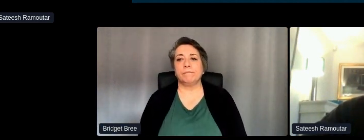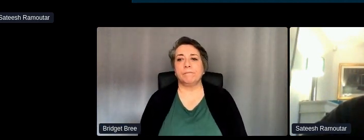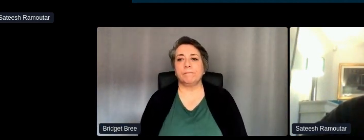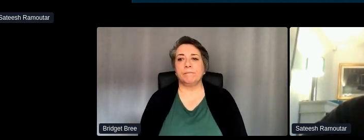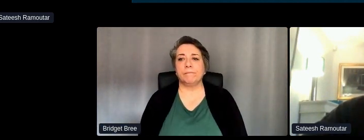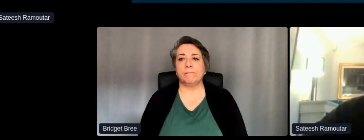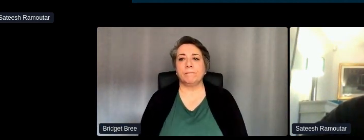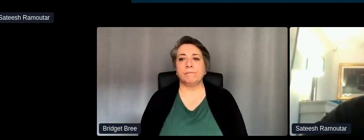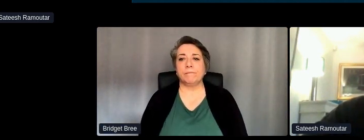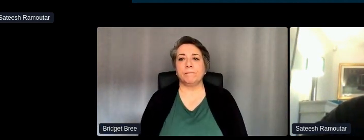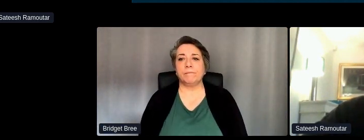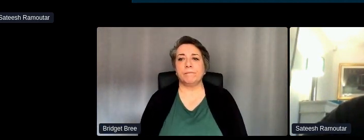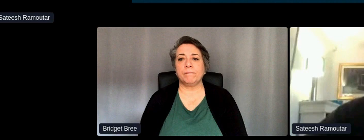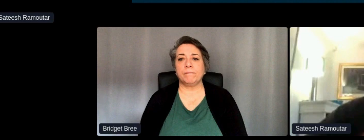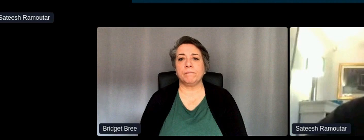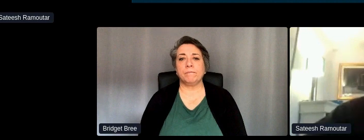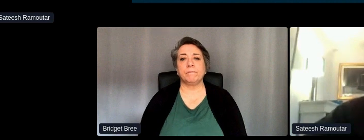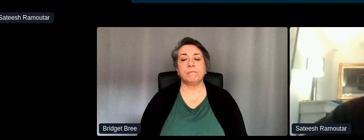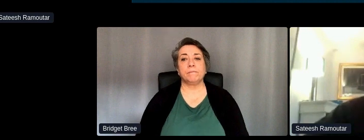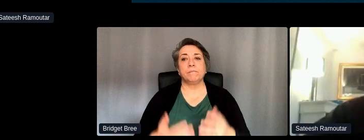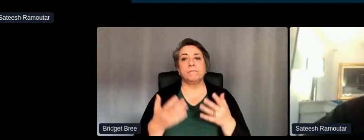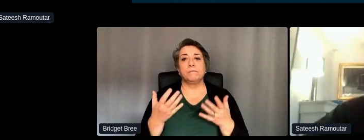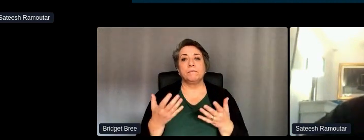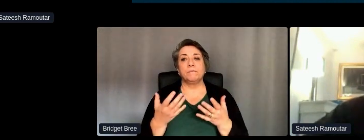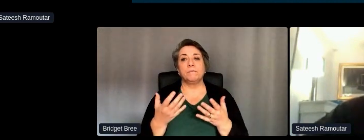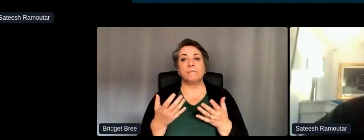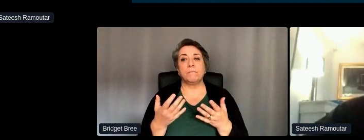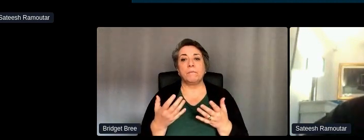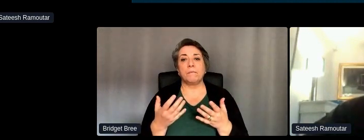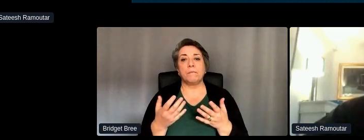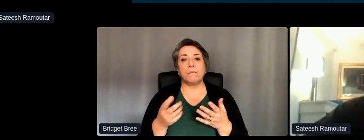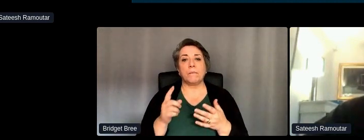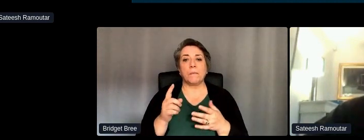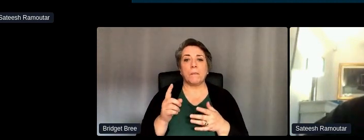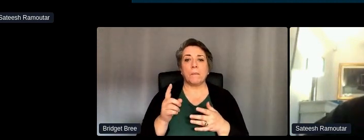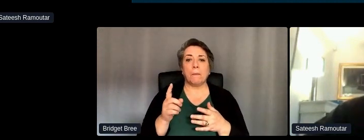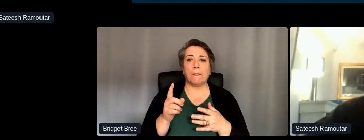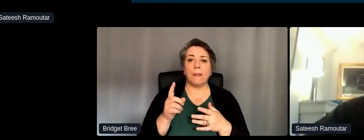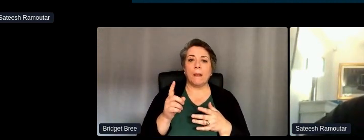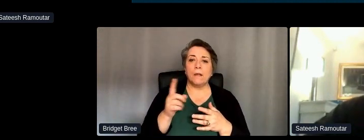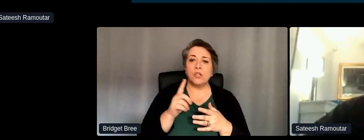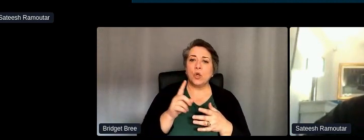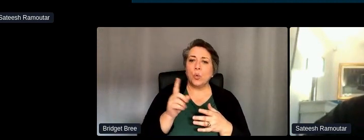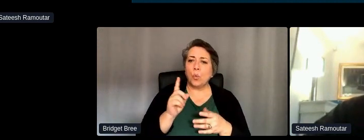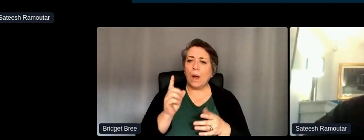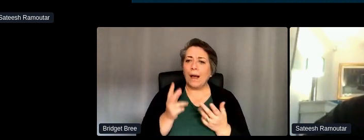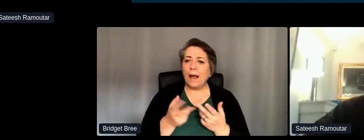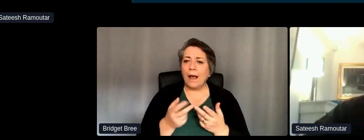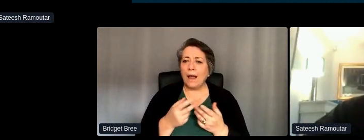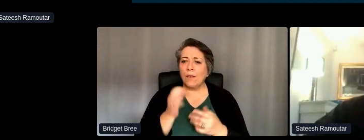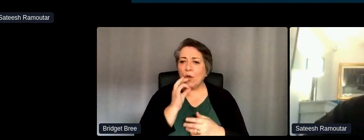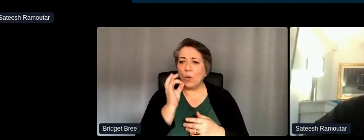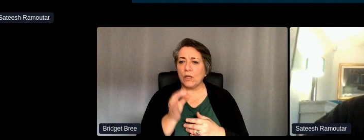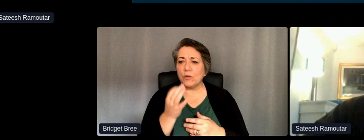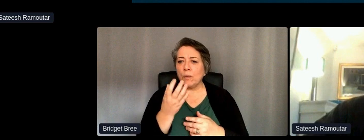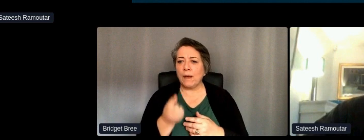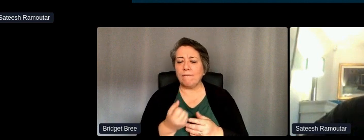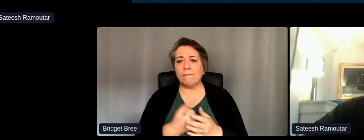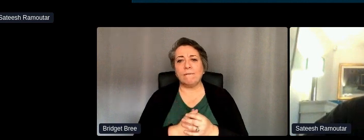So maybe, Sateesh, we can move on to the questions you had here as well on the